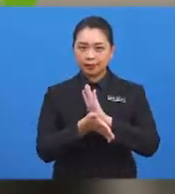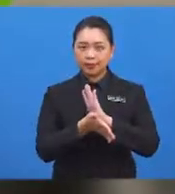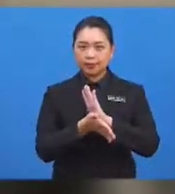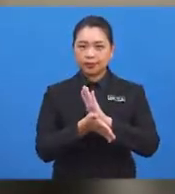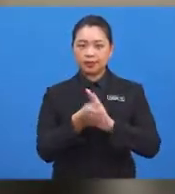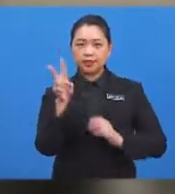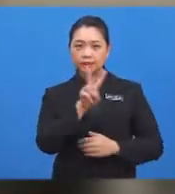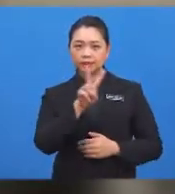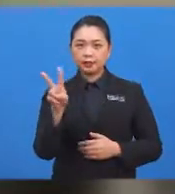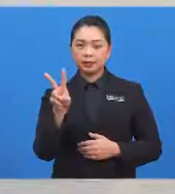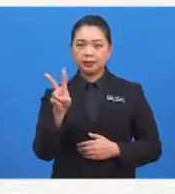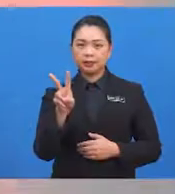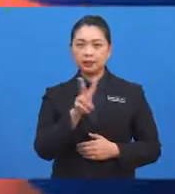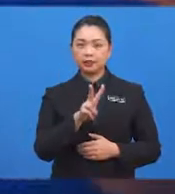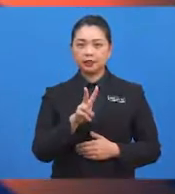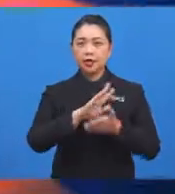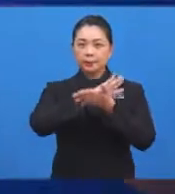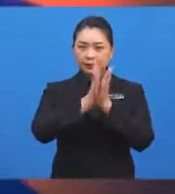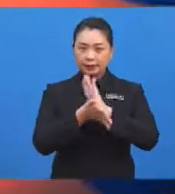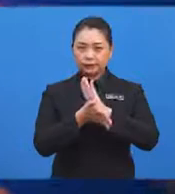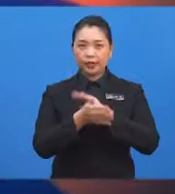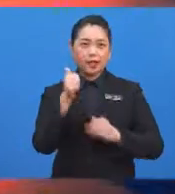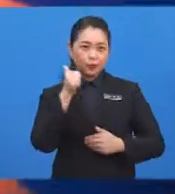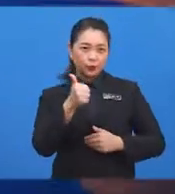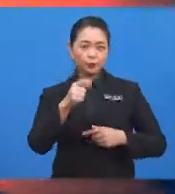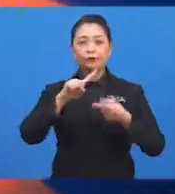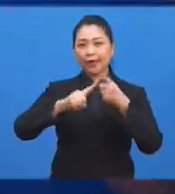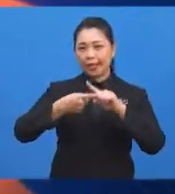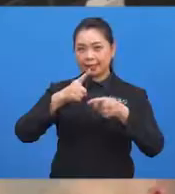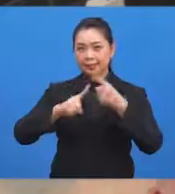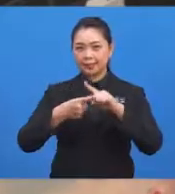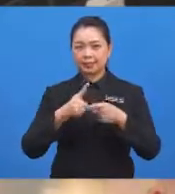monster and the robot became